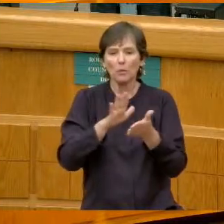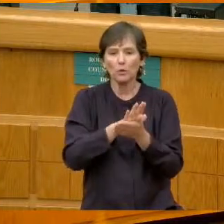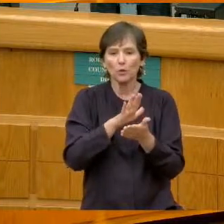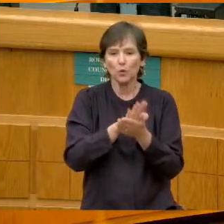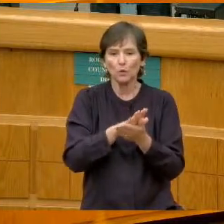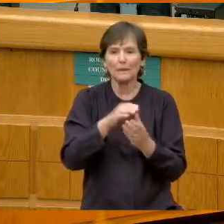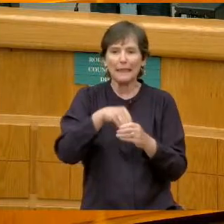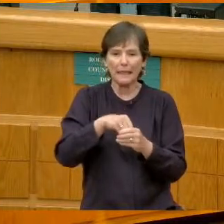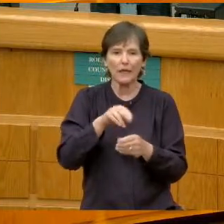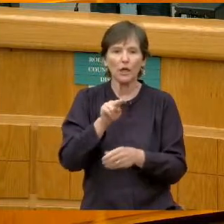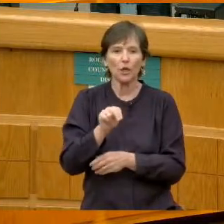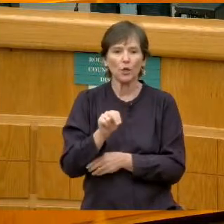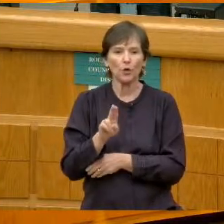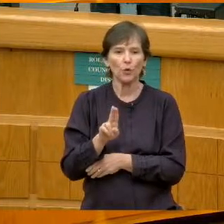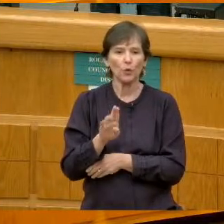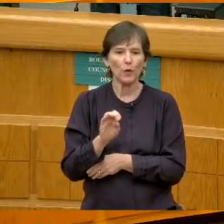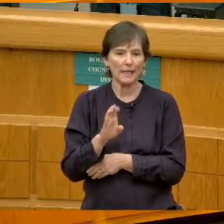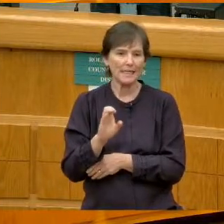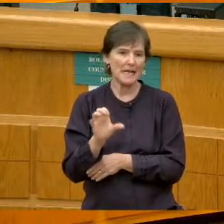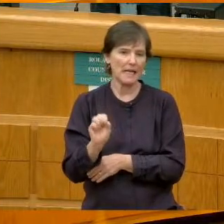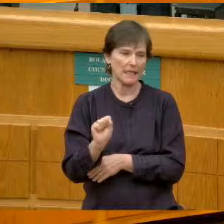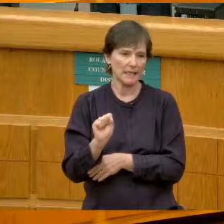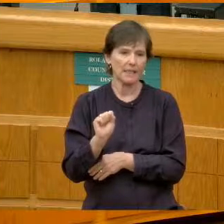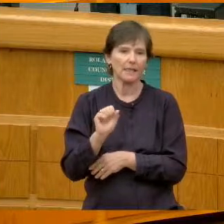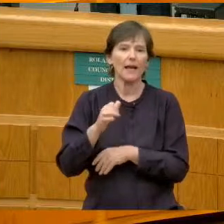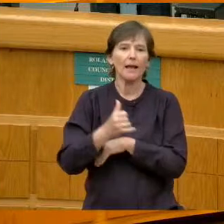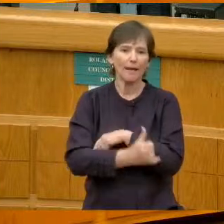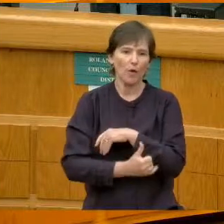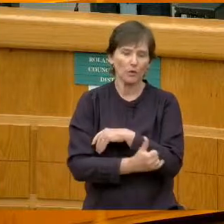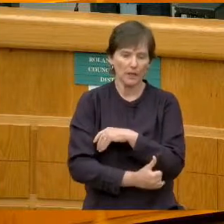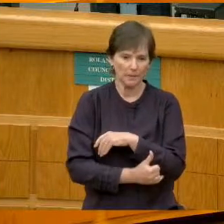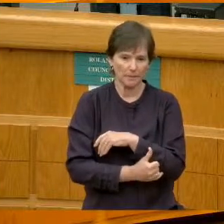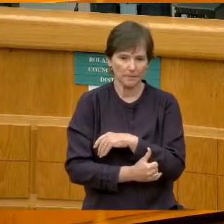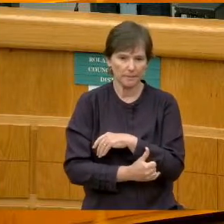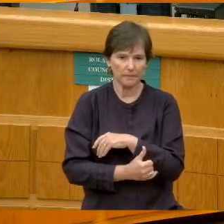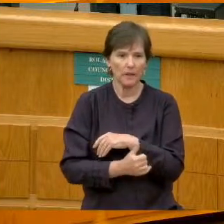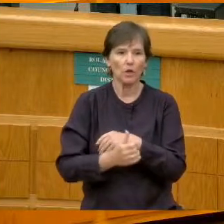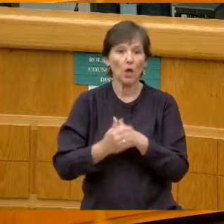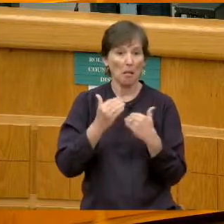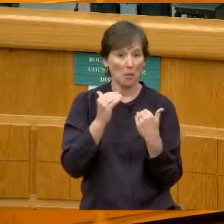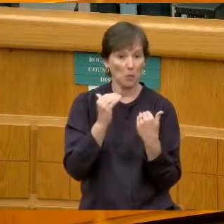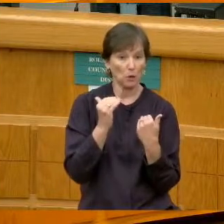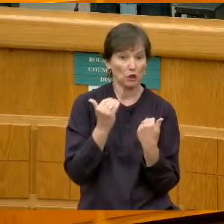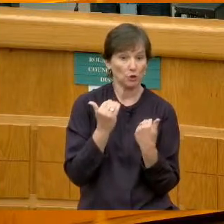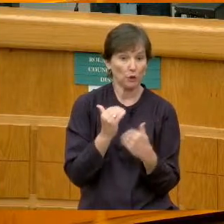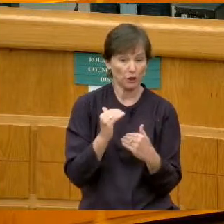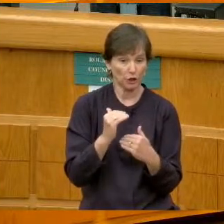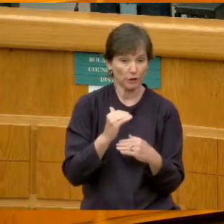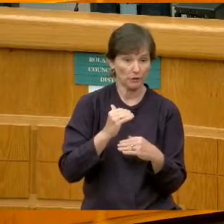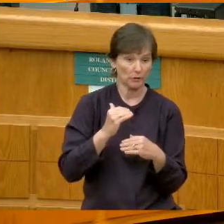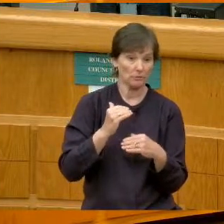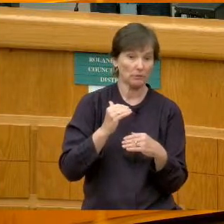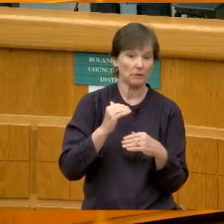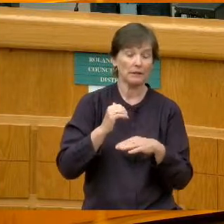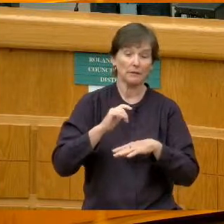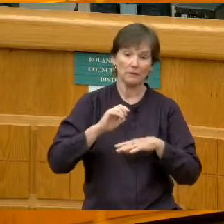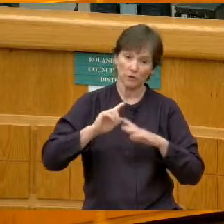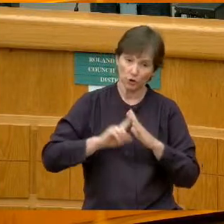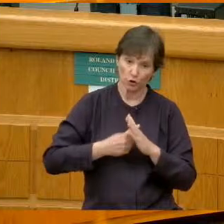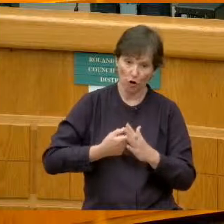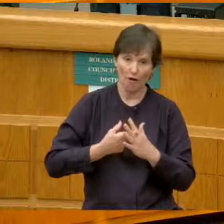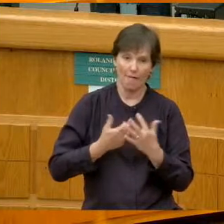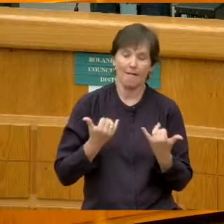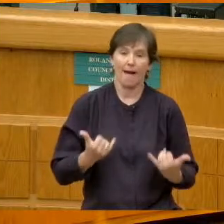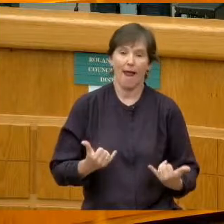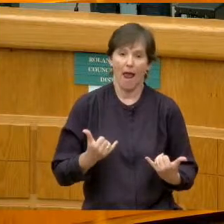County. The following restrictions are effective today, July 16, 2020, as of the execution of the public